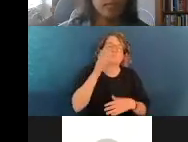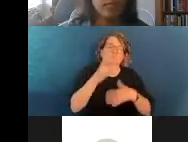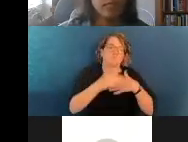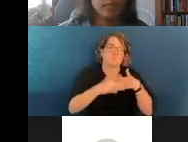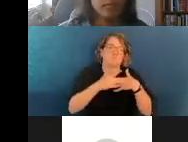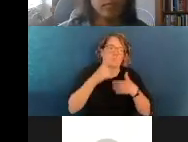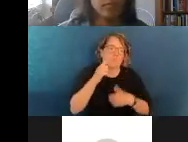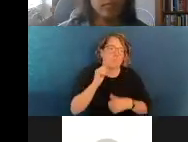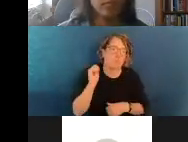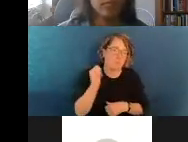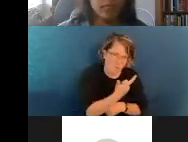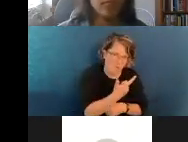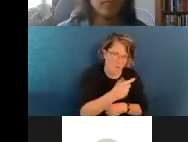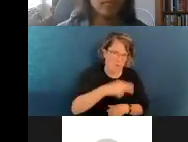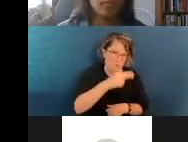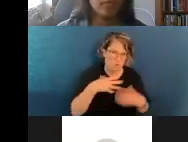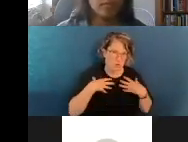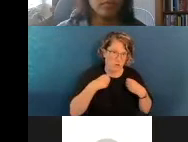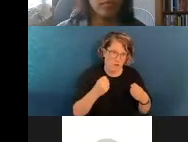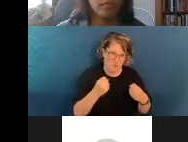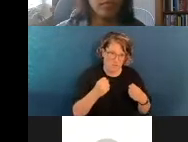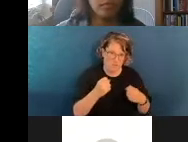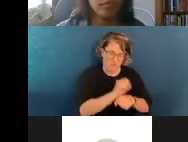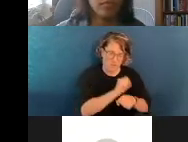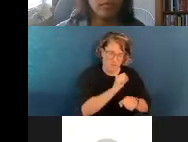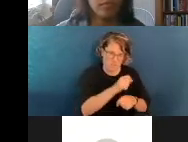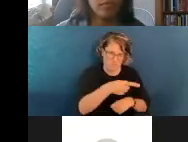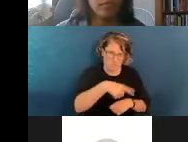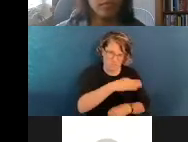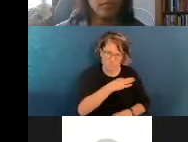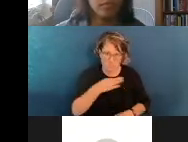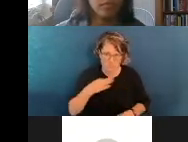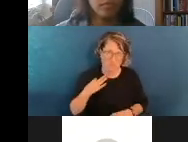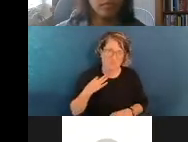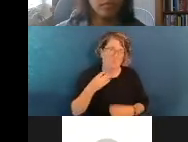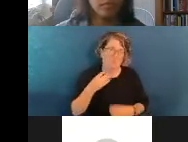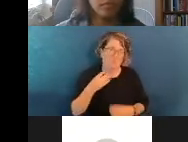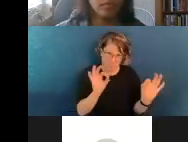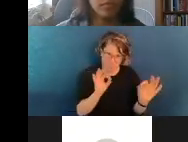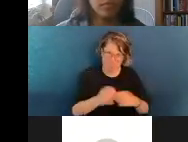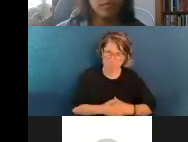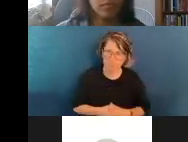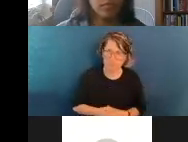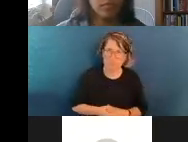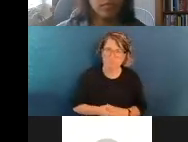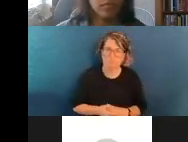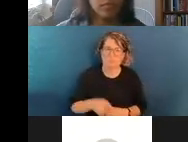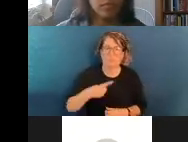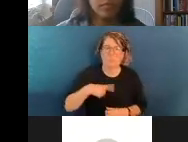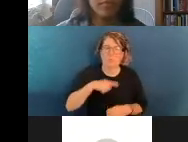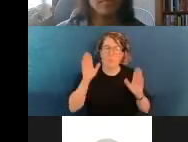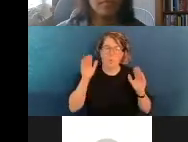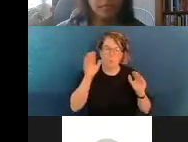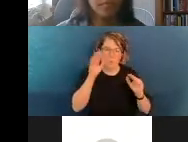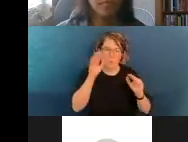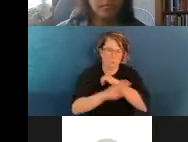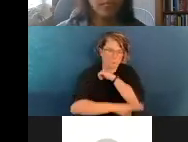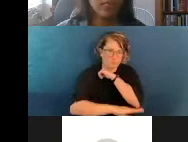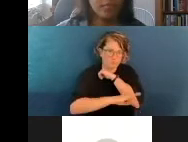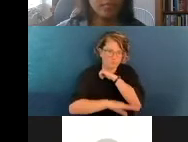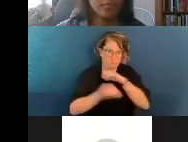Health employees free of cost. And we're currently driving towards a September launch for this learning series.